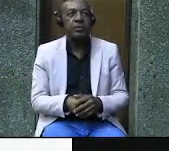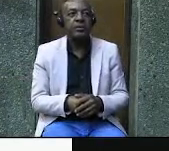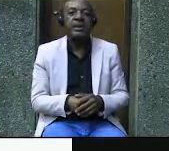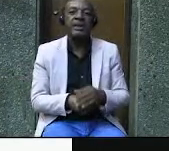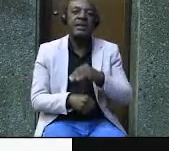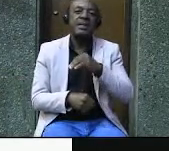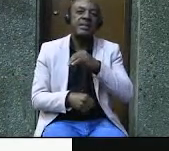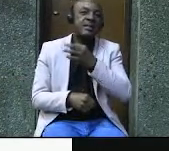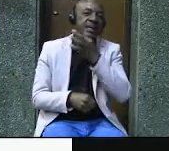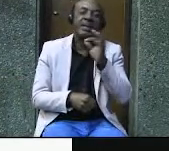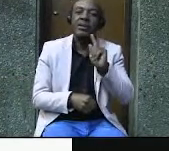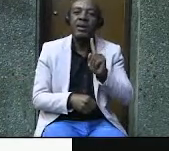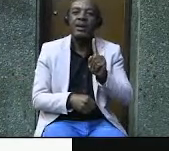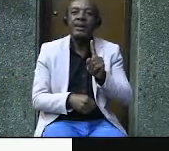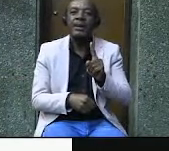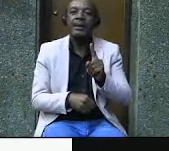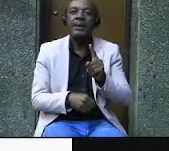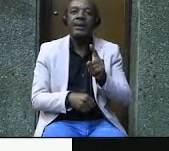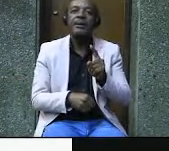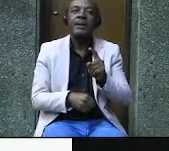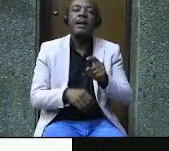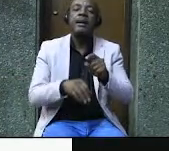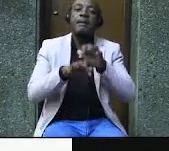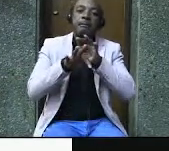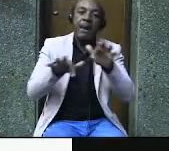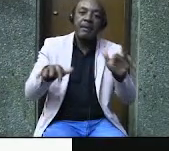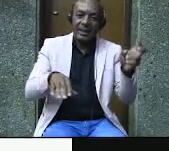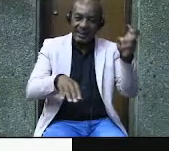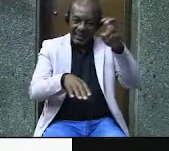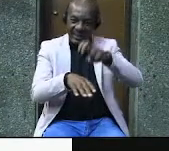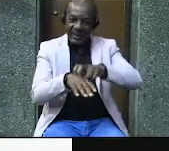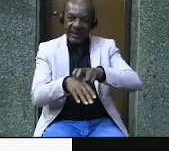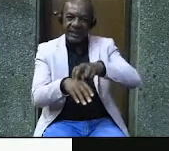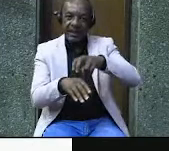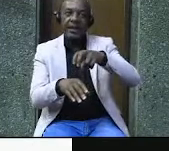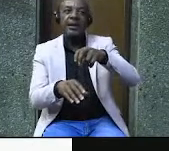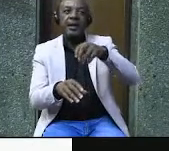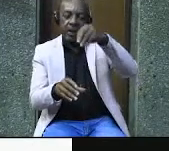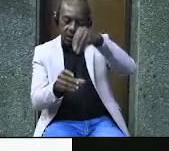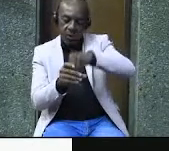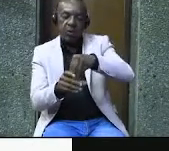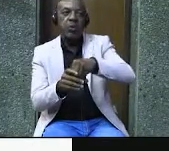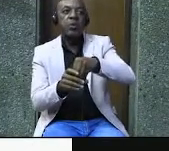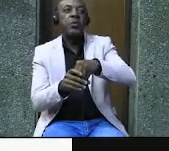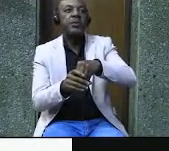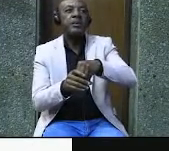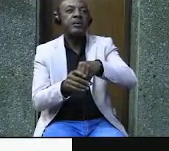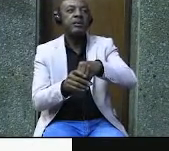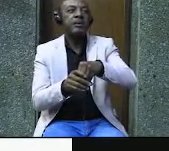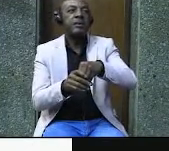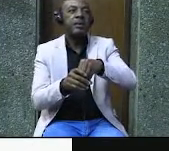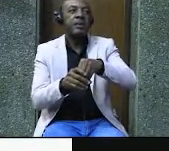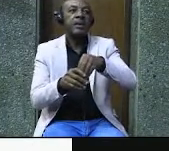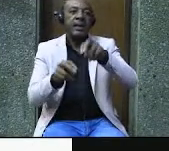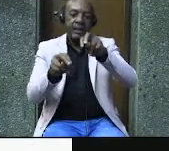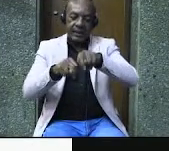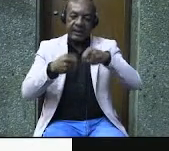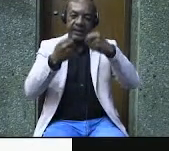says public interest includes the nation's commitment to